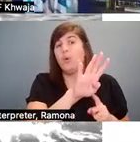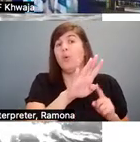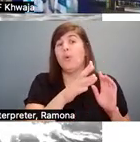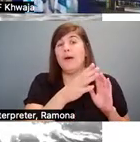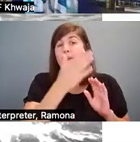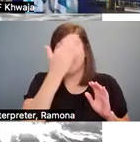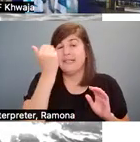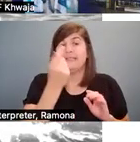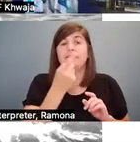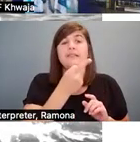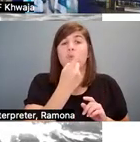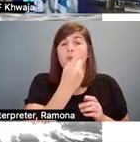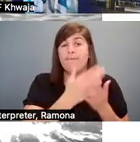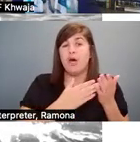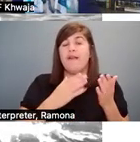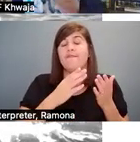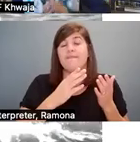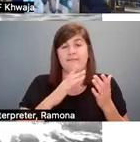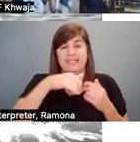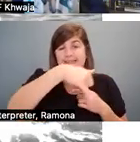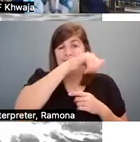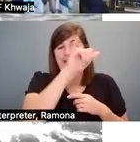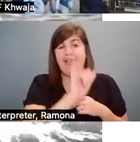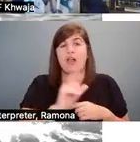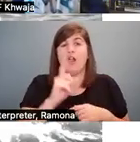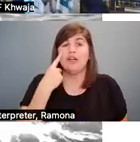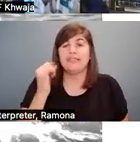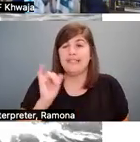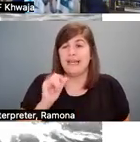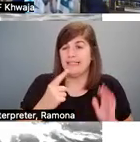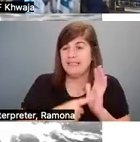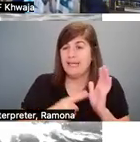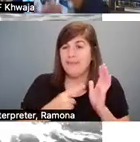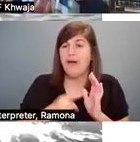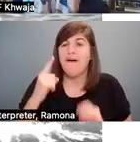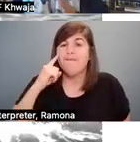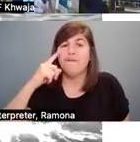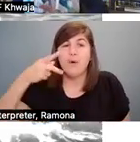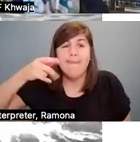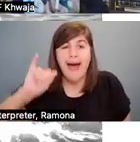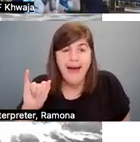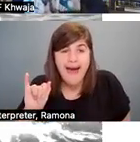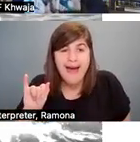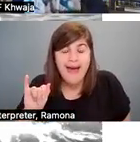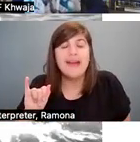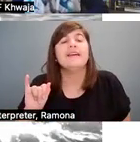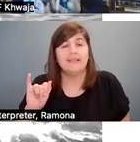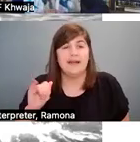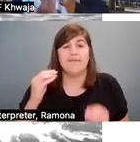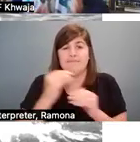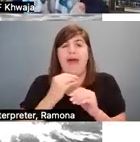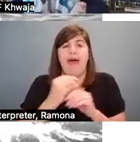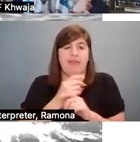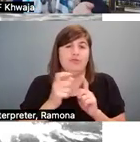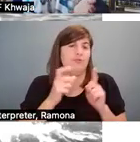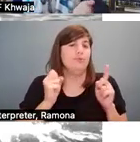this portion of his tail right here looks like the symbol for pi, which is a mathematical term. There's already a whale named pi in our population,